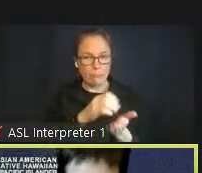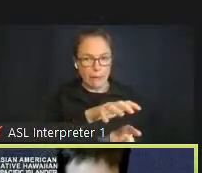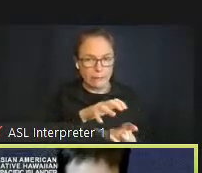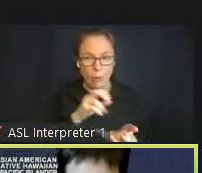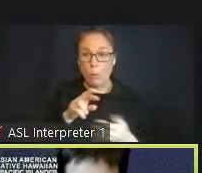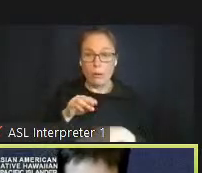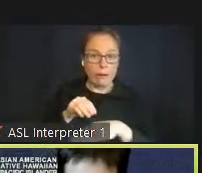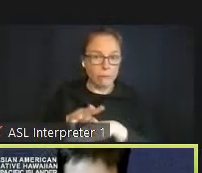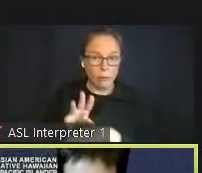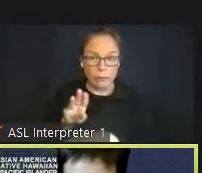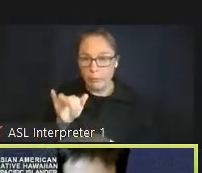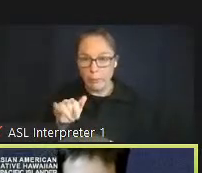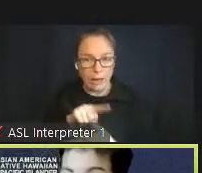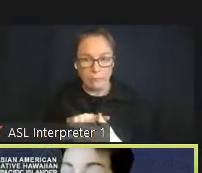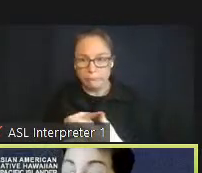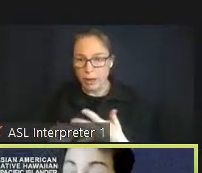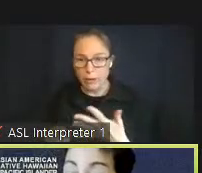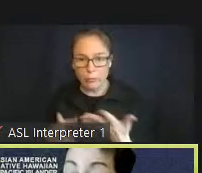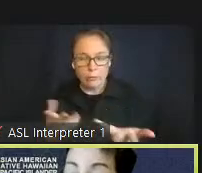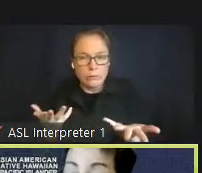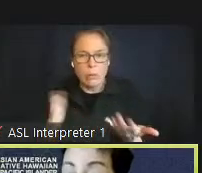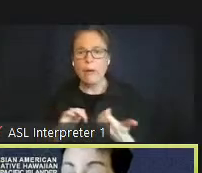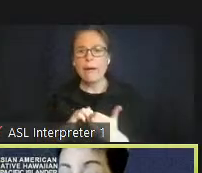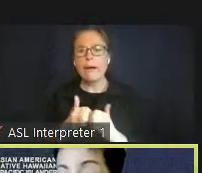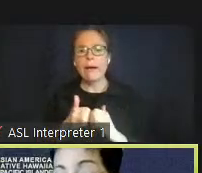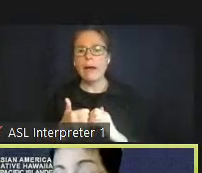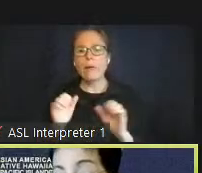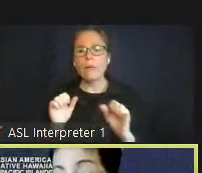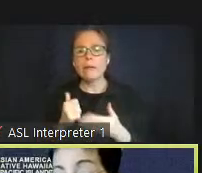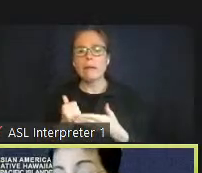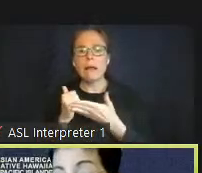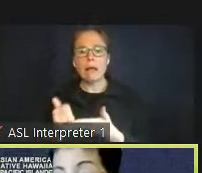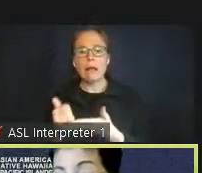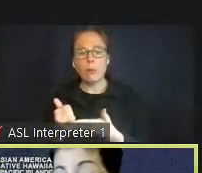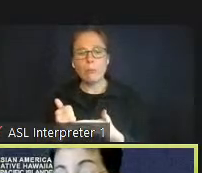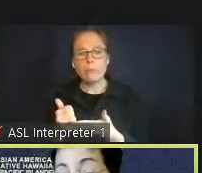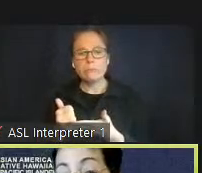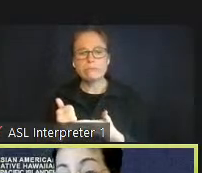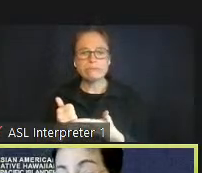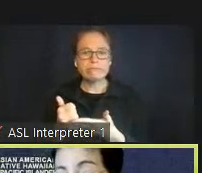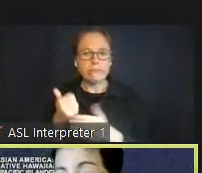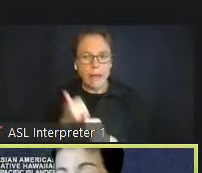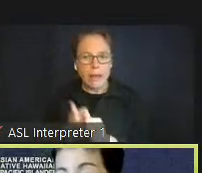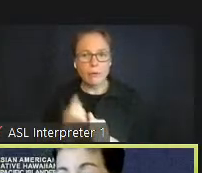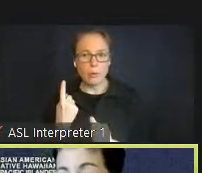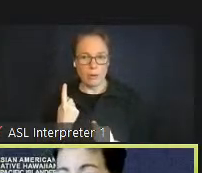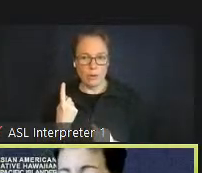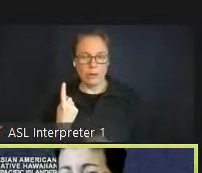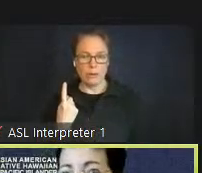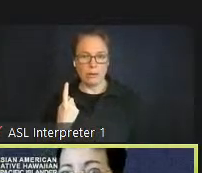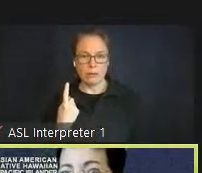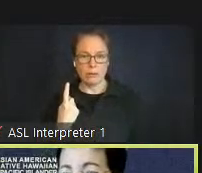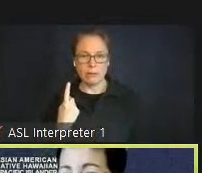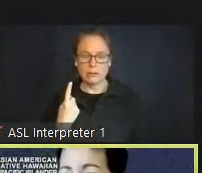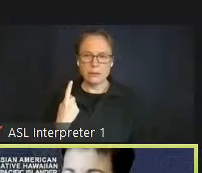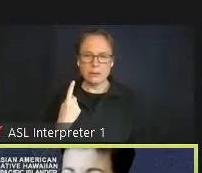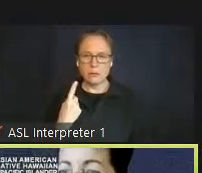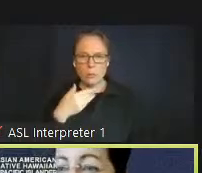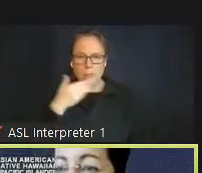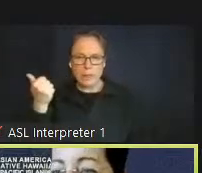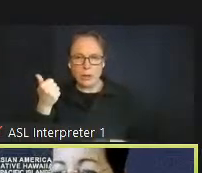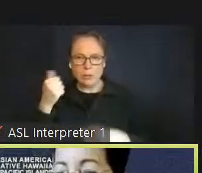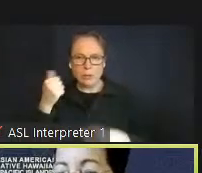if we could have a way to help ourselves and our community members better understand